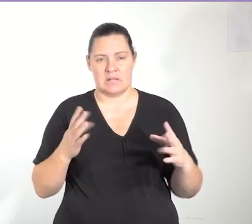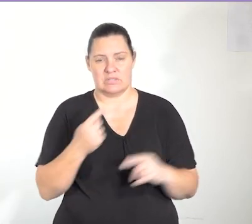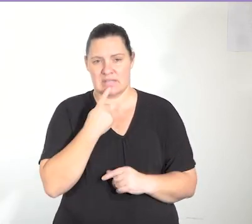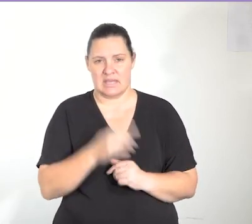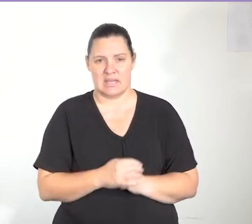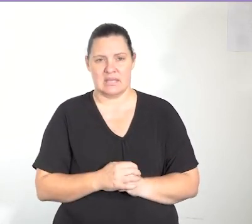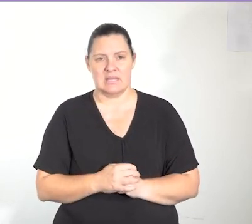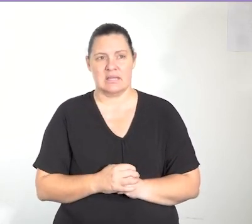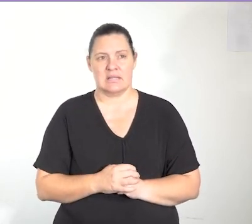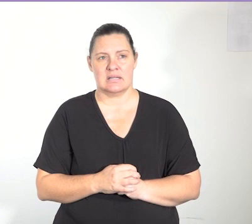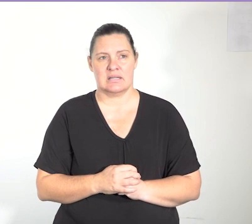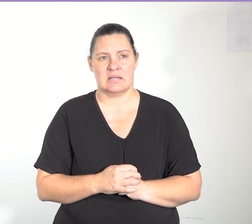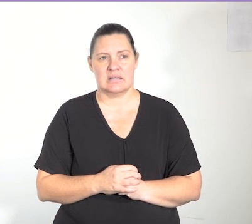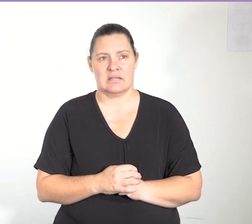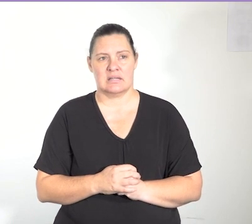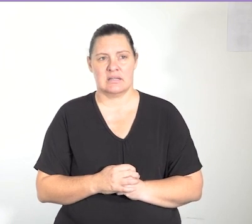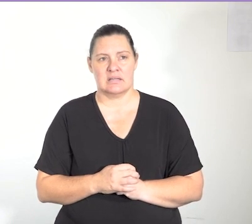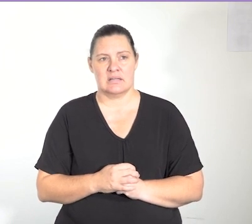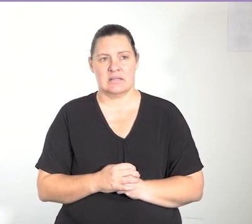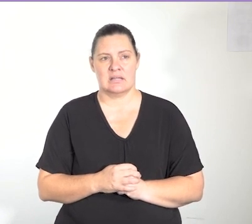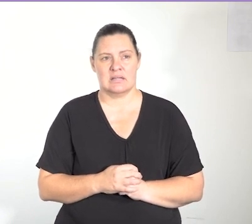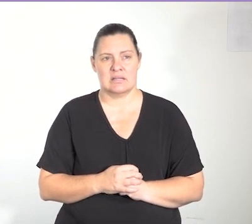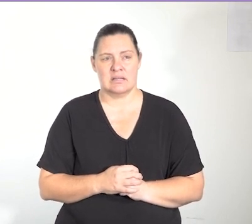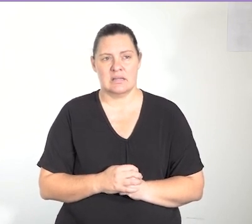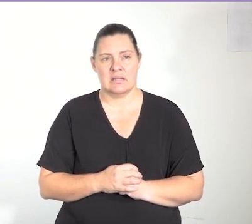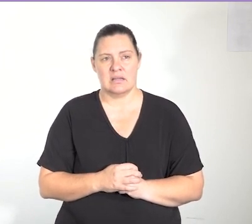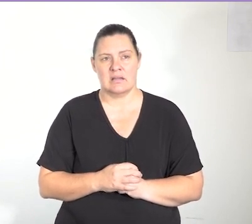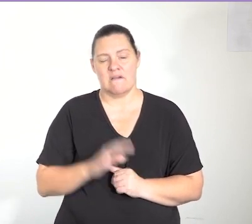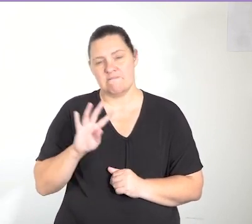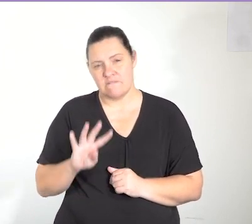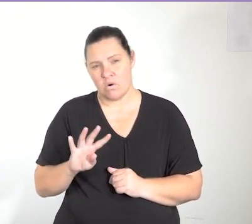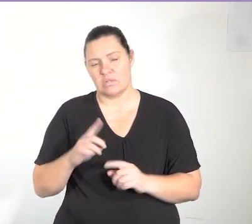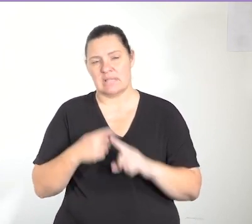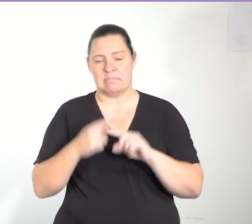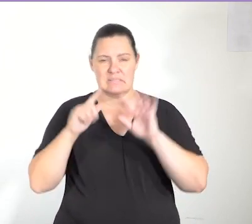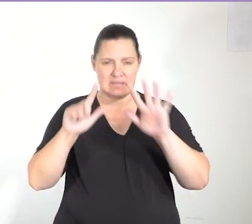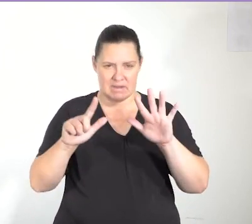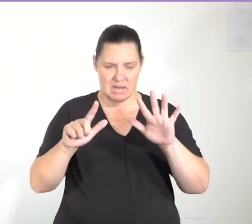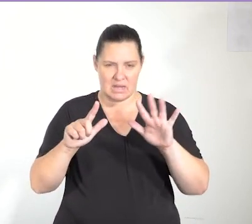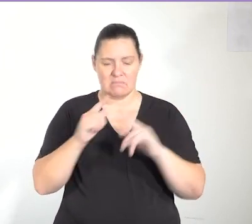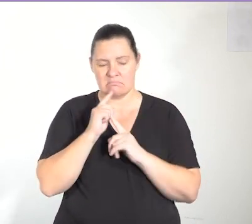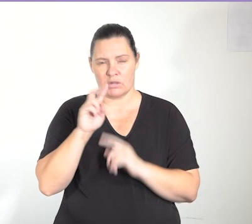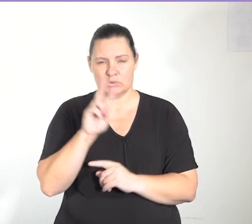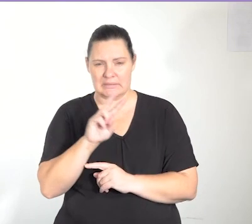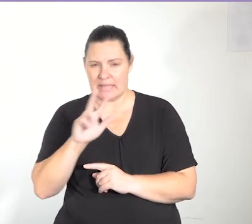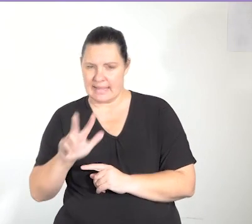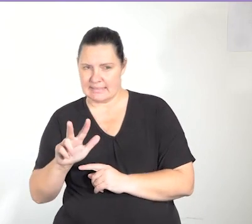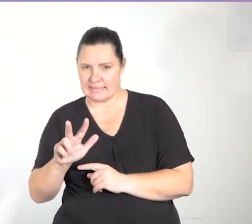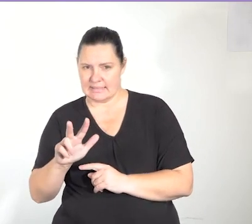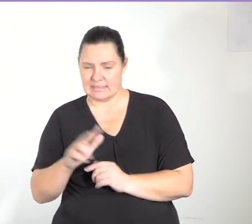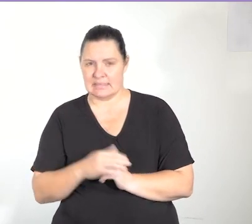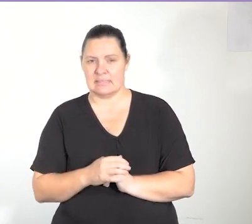by saying 7 ones multiplied by 4. That gives us 28. But now think about